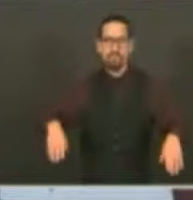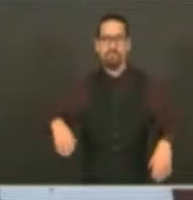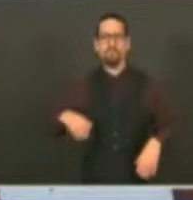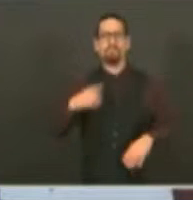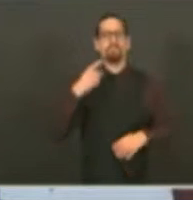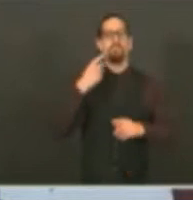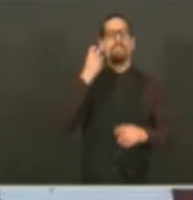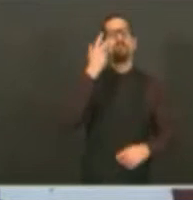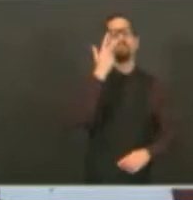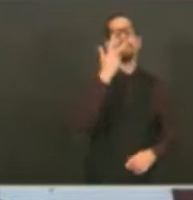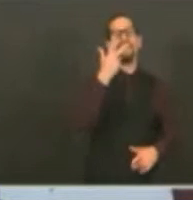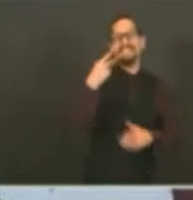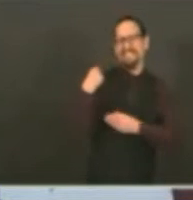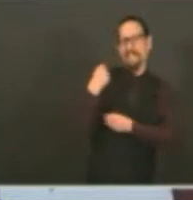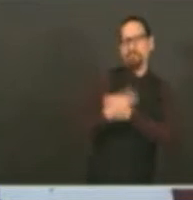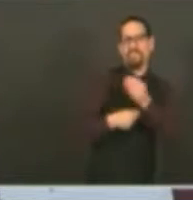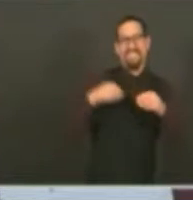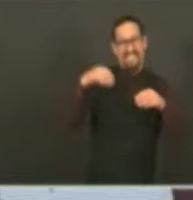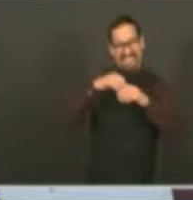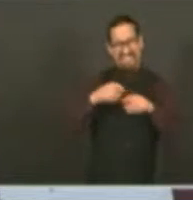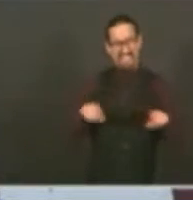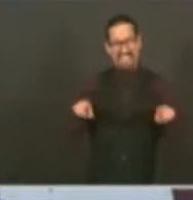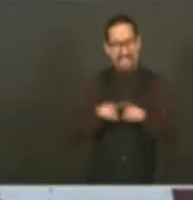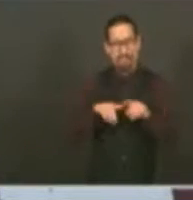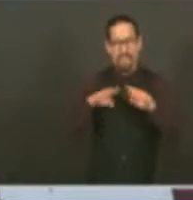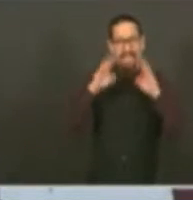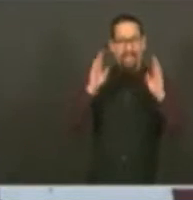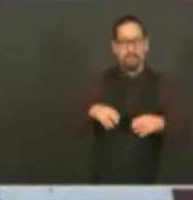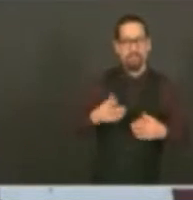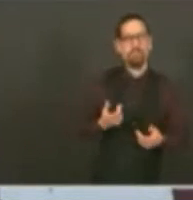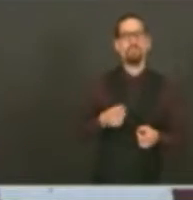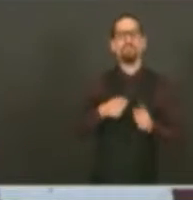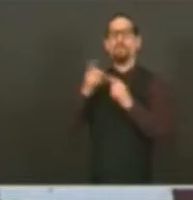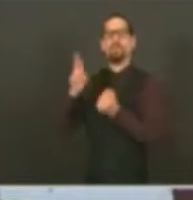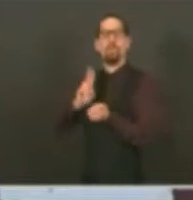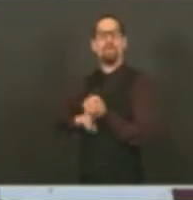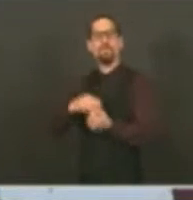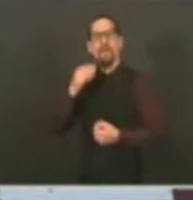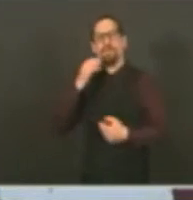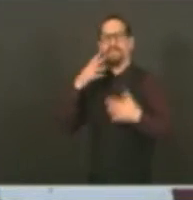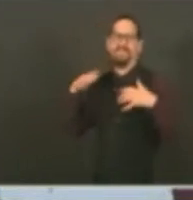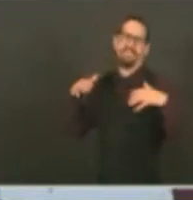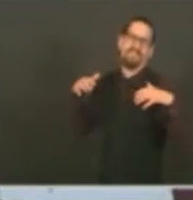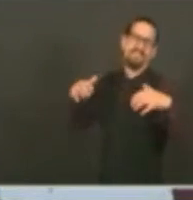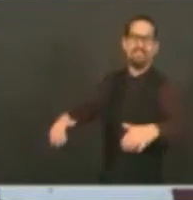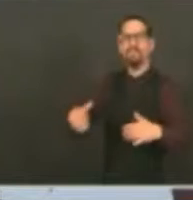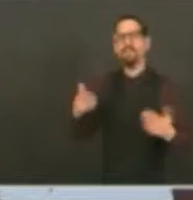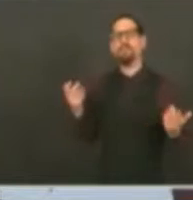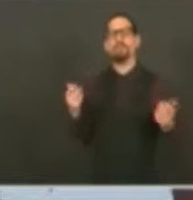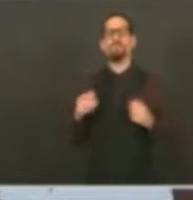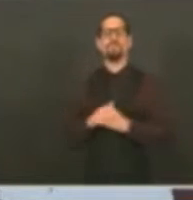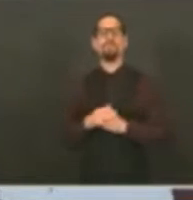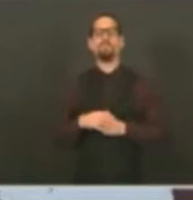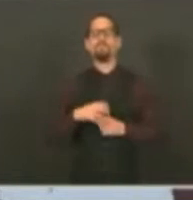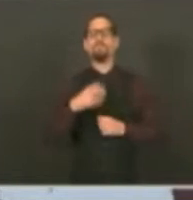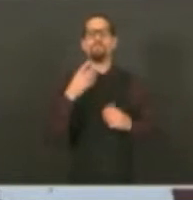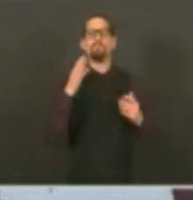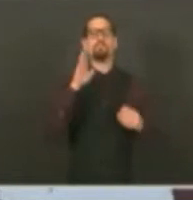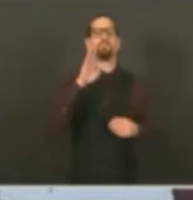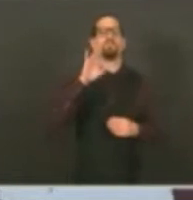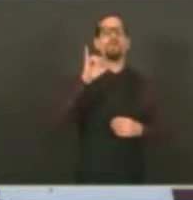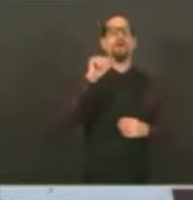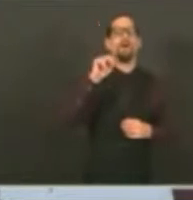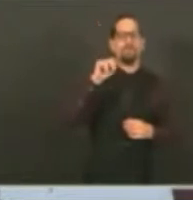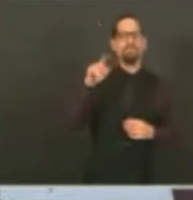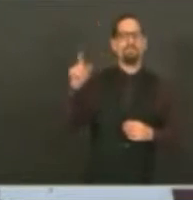older people. So yes, I think you're right. And I think that's what Brian was getting at. And maybe I was wrong in saying, you know, it